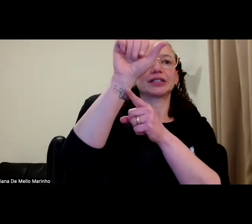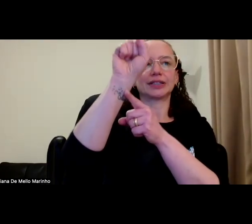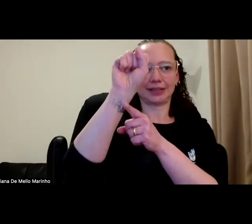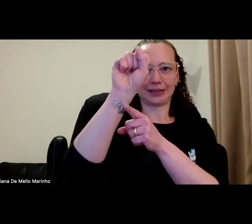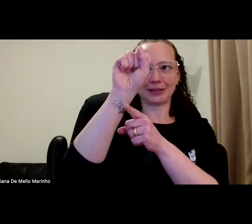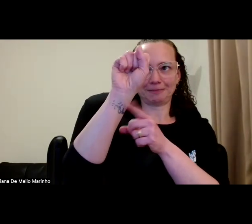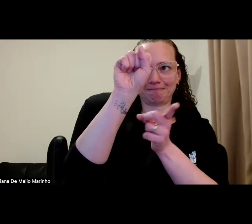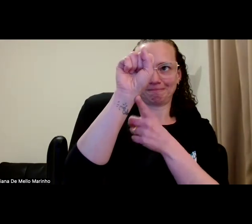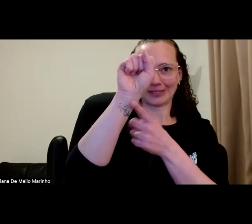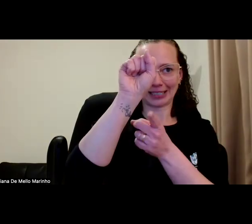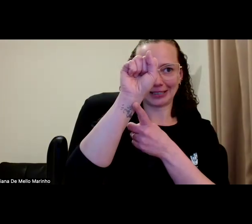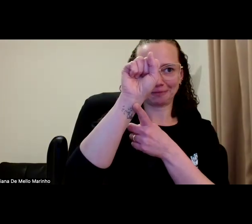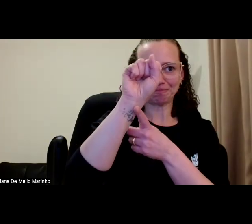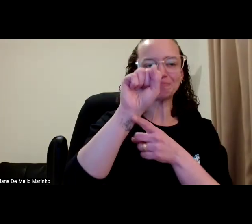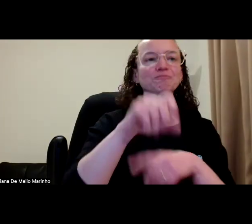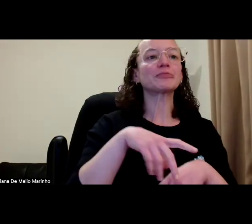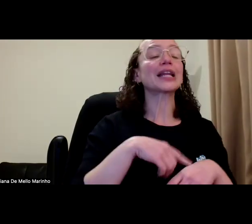gingivitis.